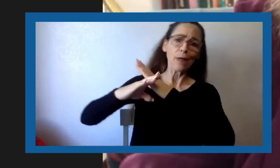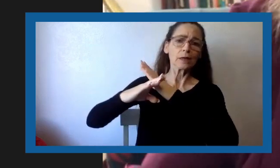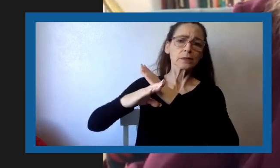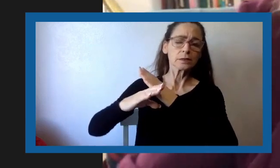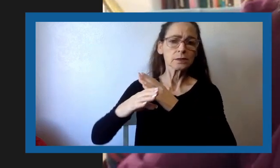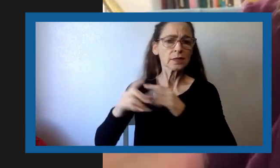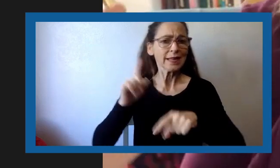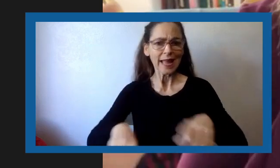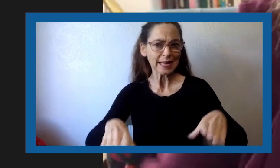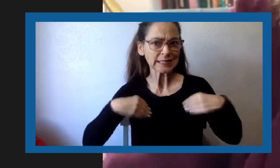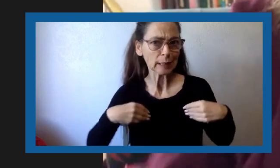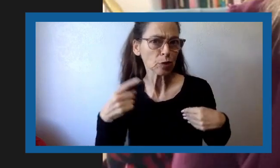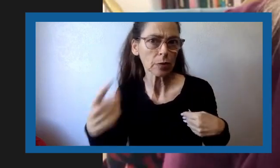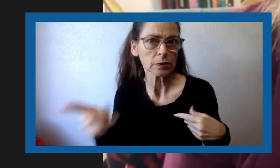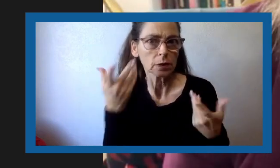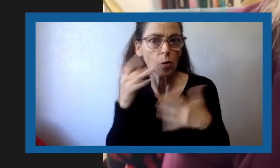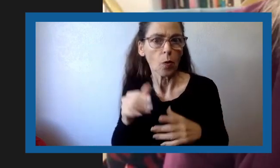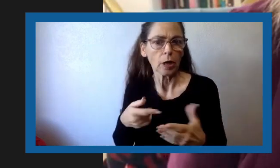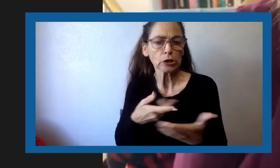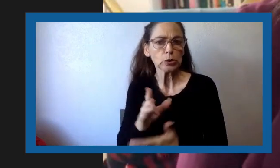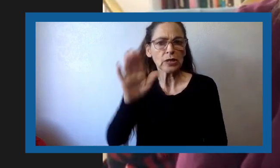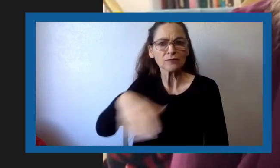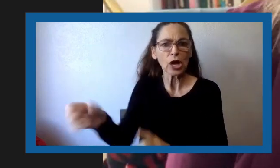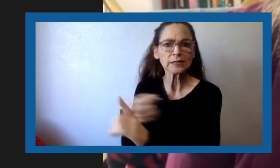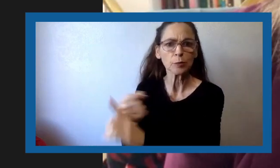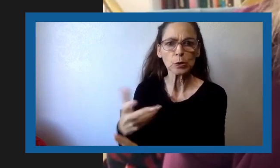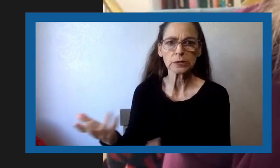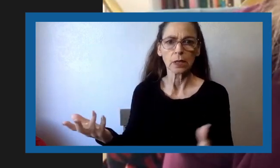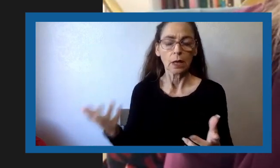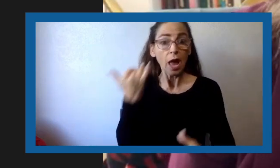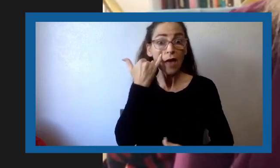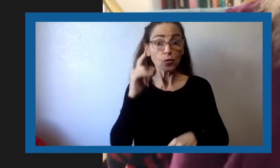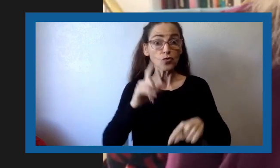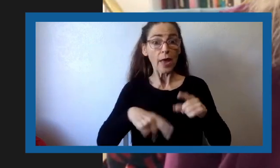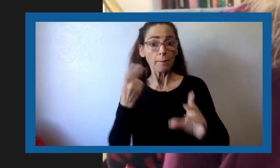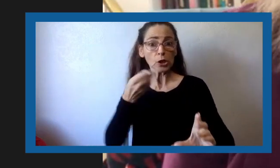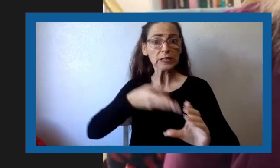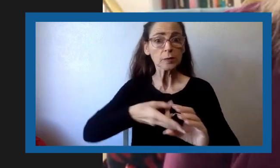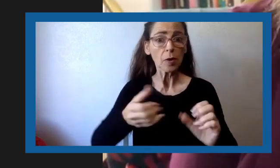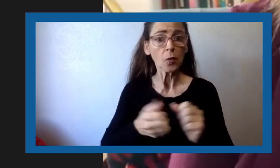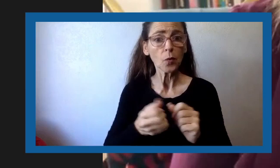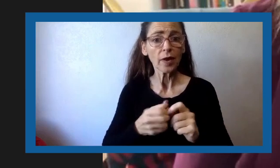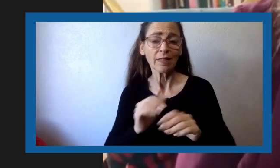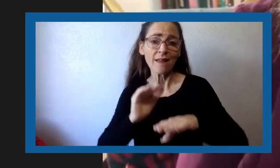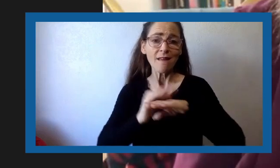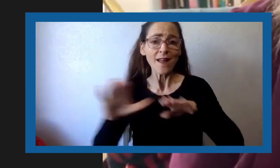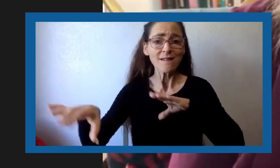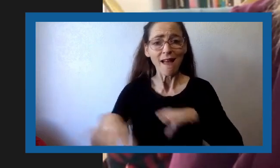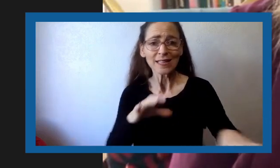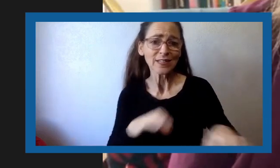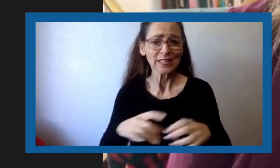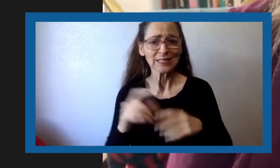family can't accept you because they don't want to be accused of child abuse, if you can't participate in nightlife, if you can't do